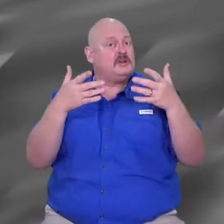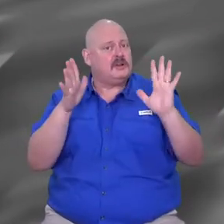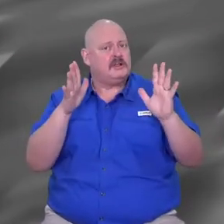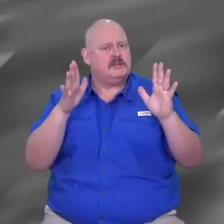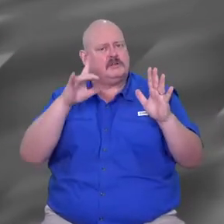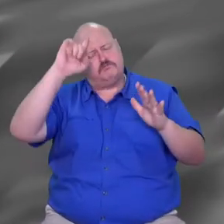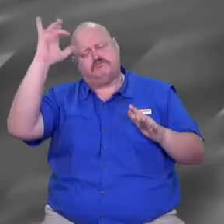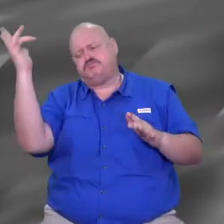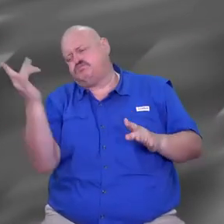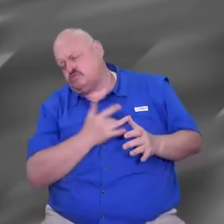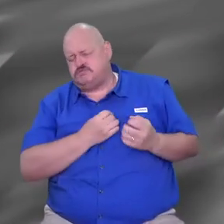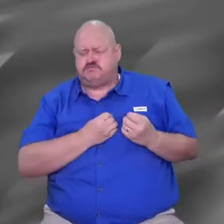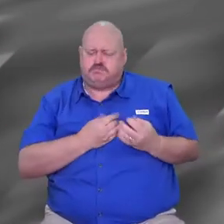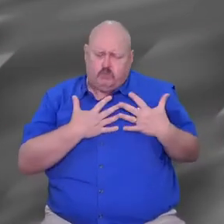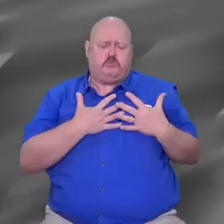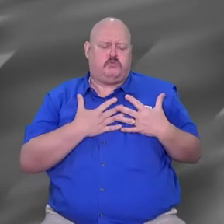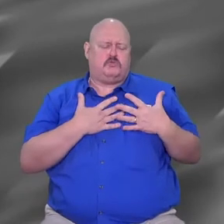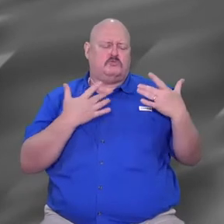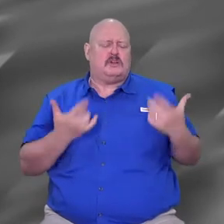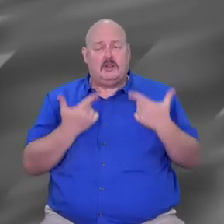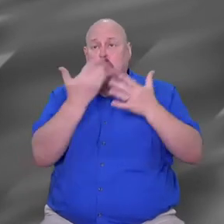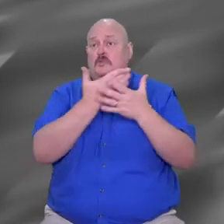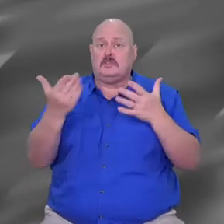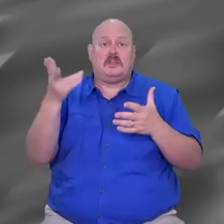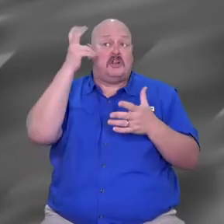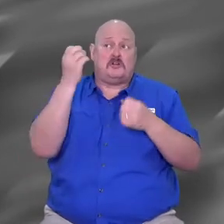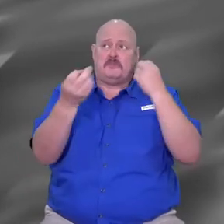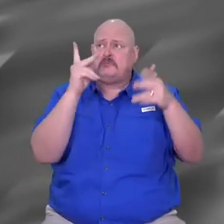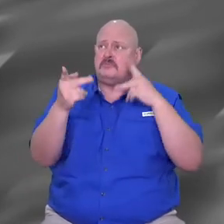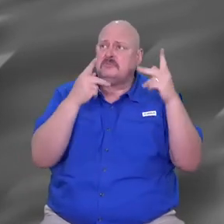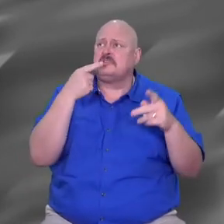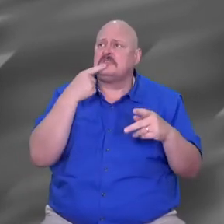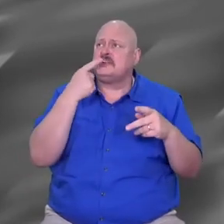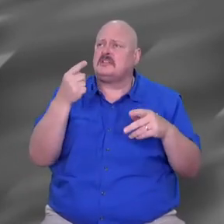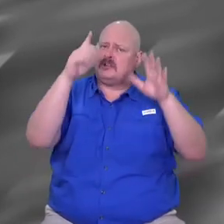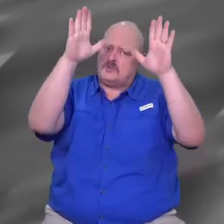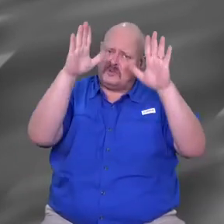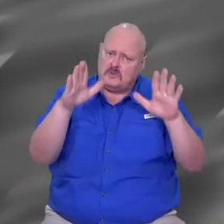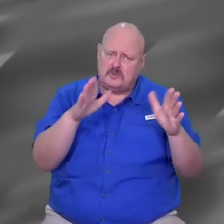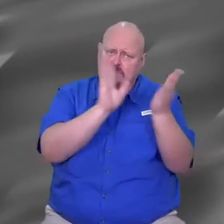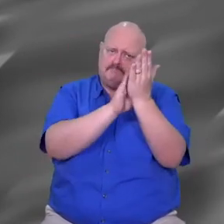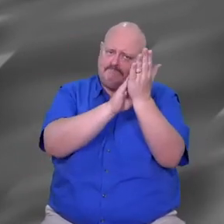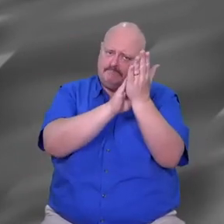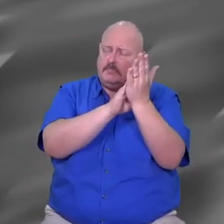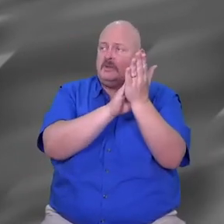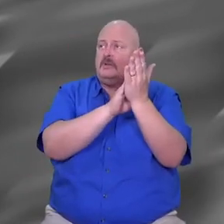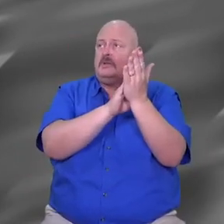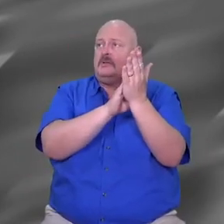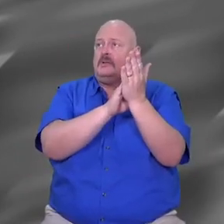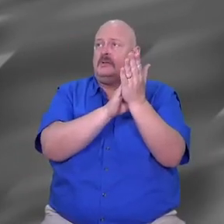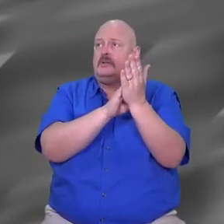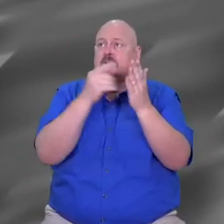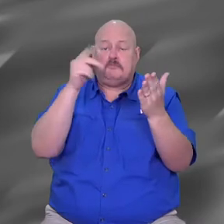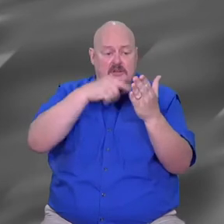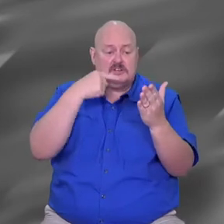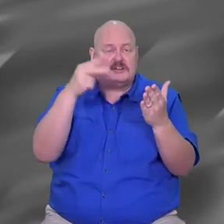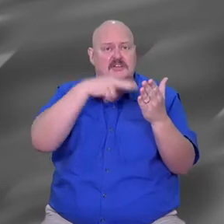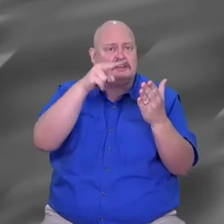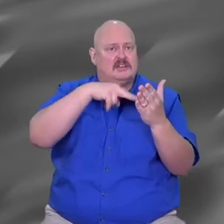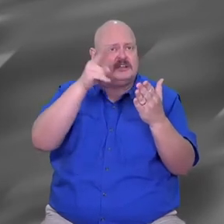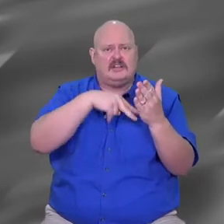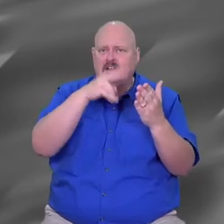soak into our lives. And one of the things that I've heard several people say that I think is an incredible compliment, they said, you know, I catch myself reading the same